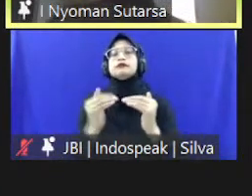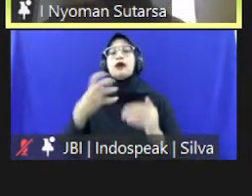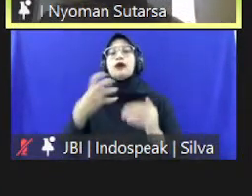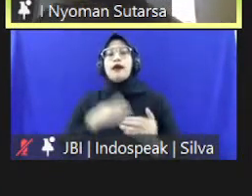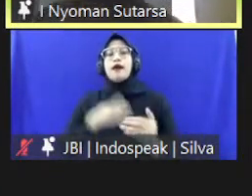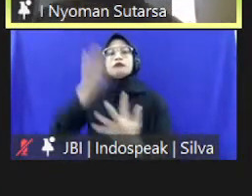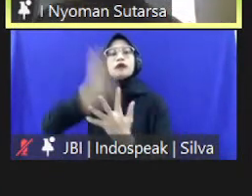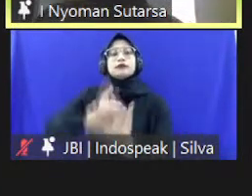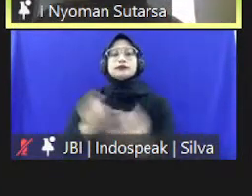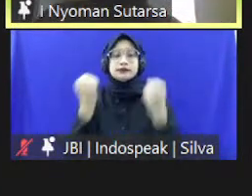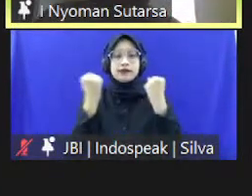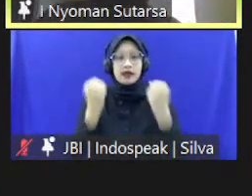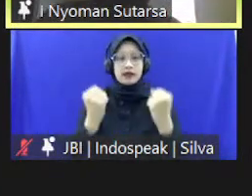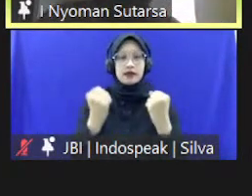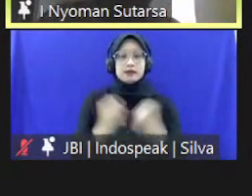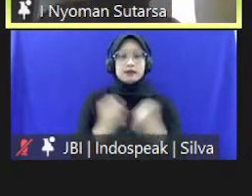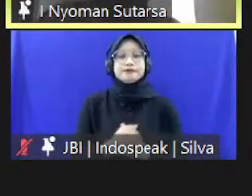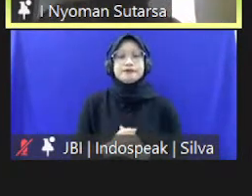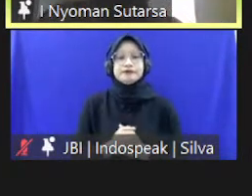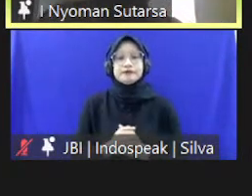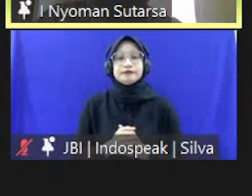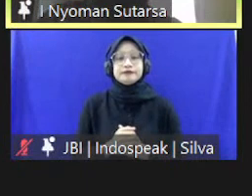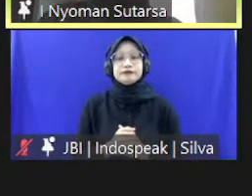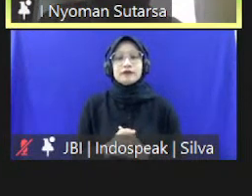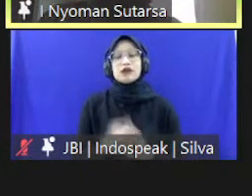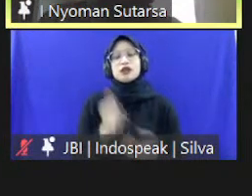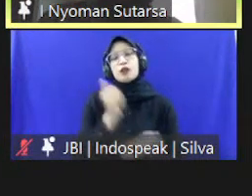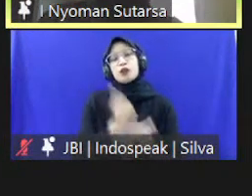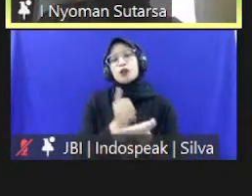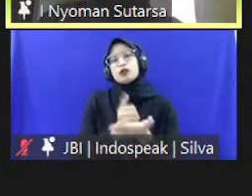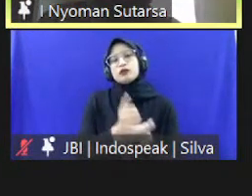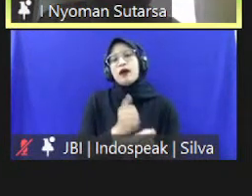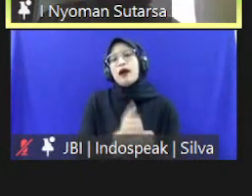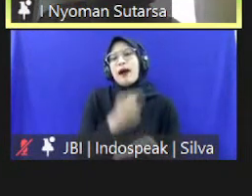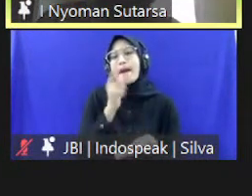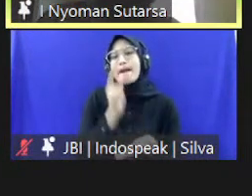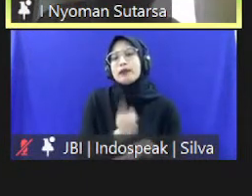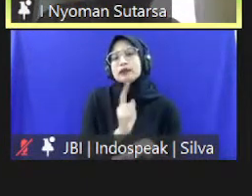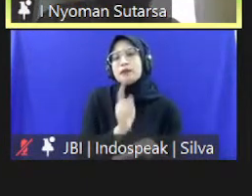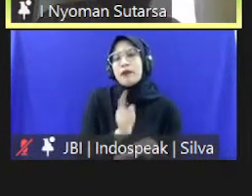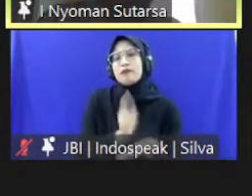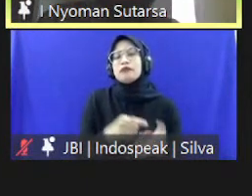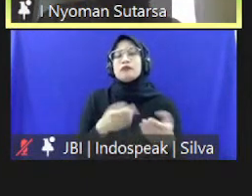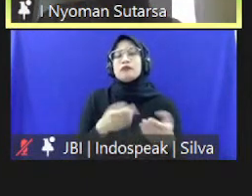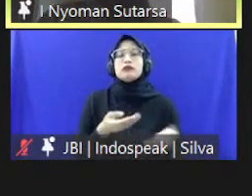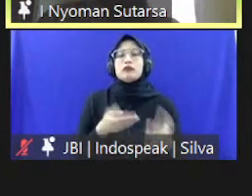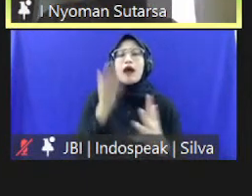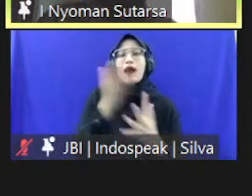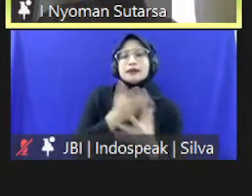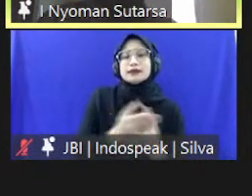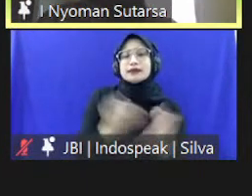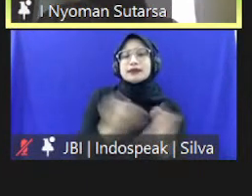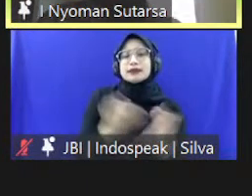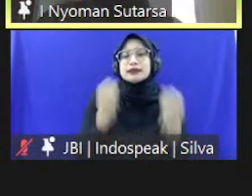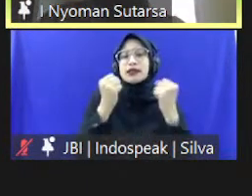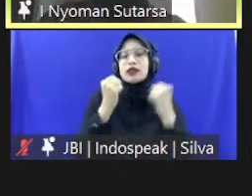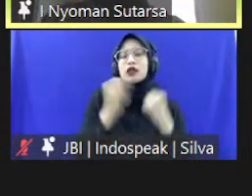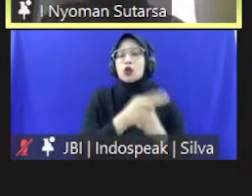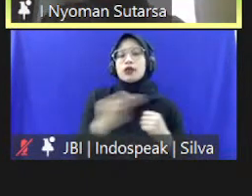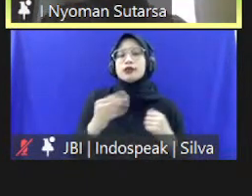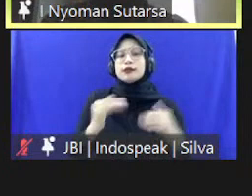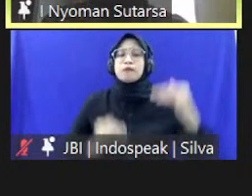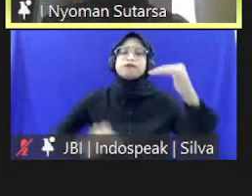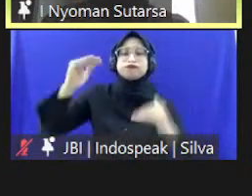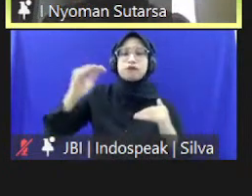It is imperative to fully comprehend the root causes of access and health inequities in Indonesia if we are to take action to eliminate